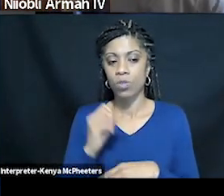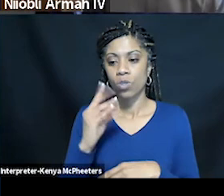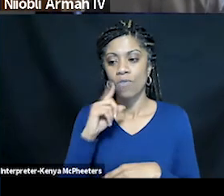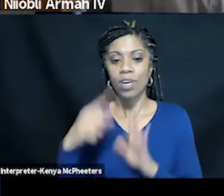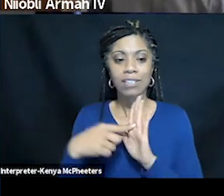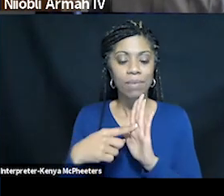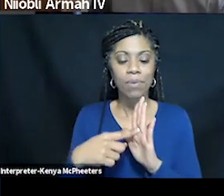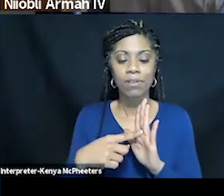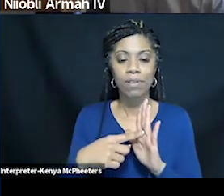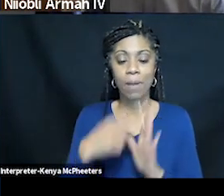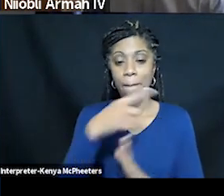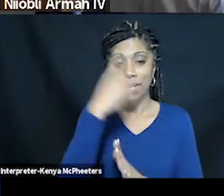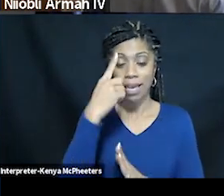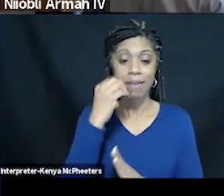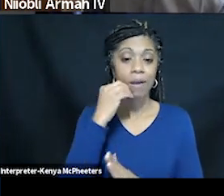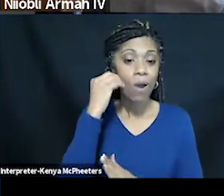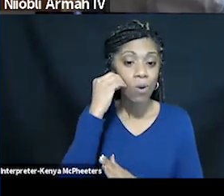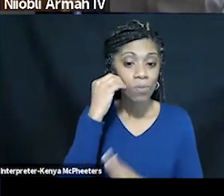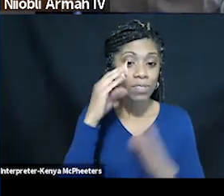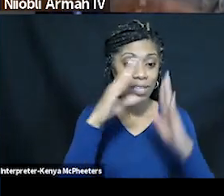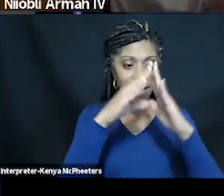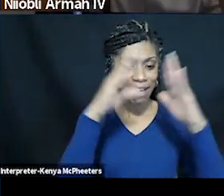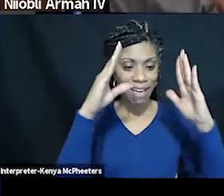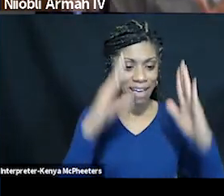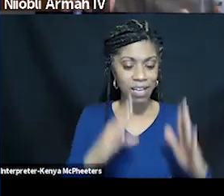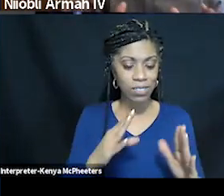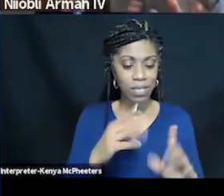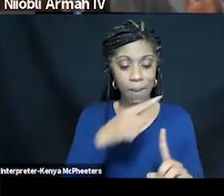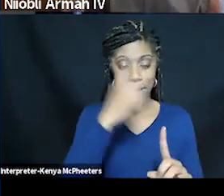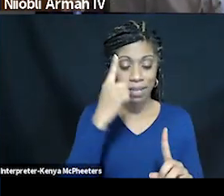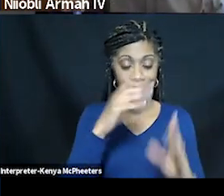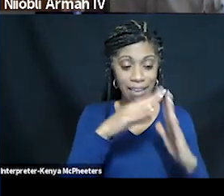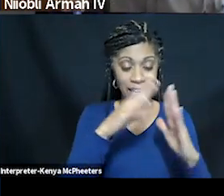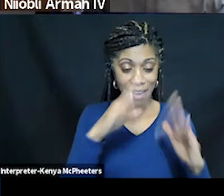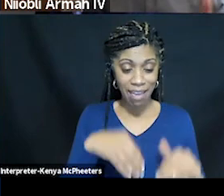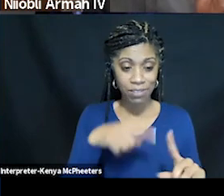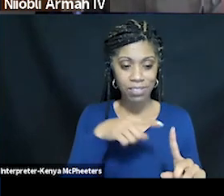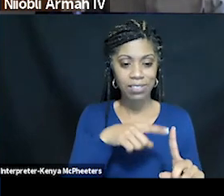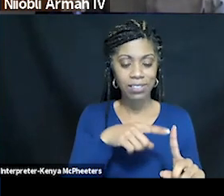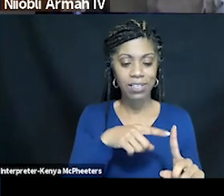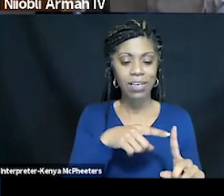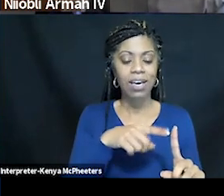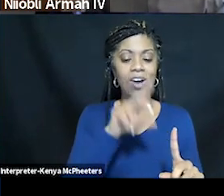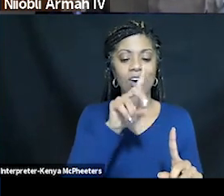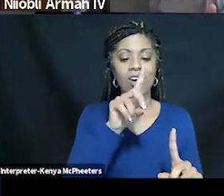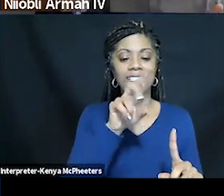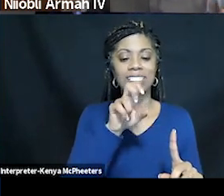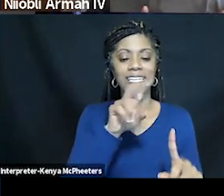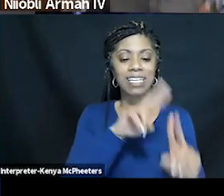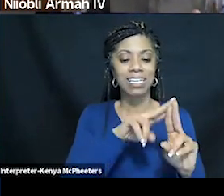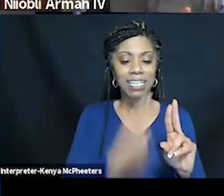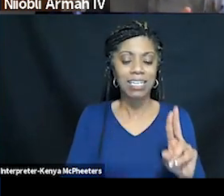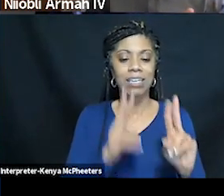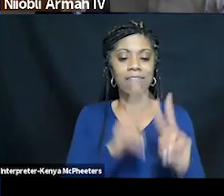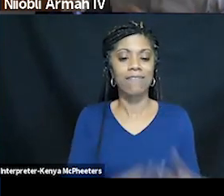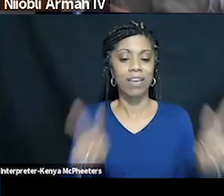more. Wealth is another indicator that tells way more than just income, because income is focused